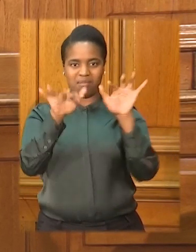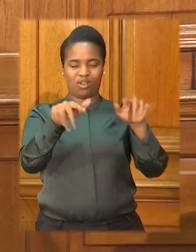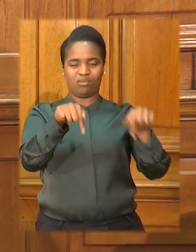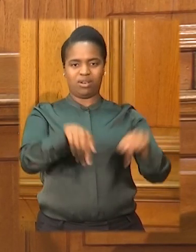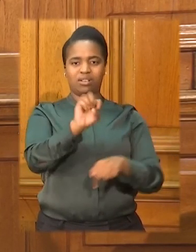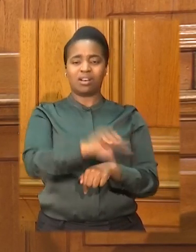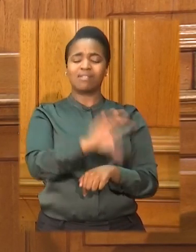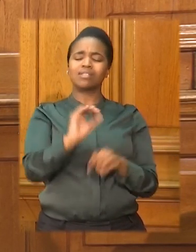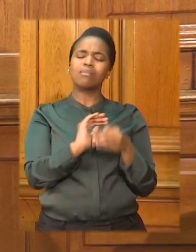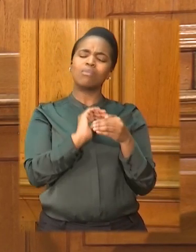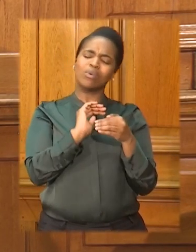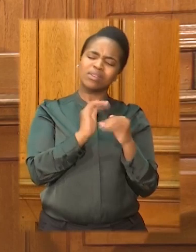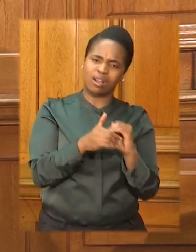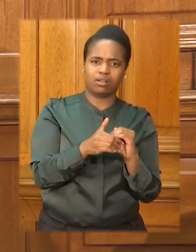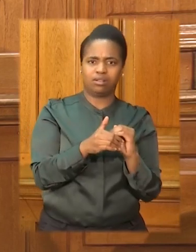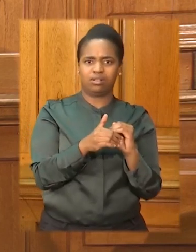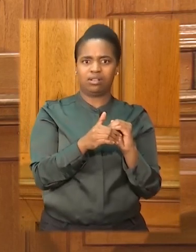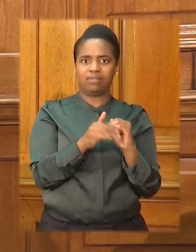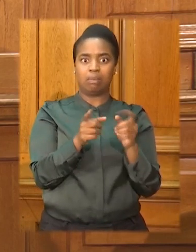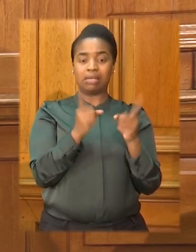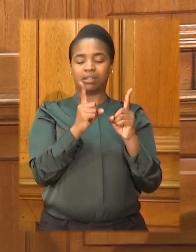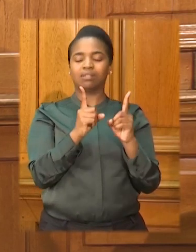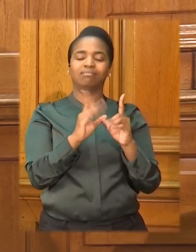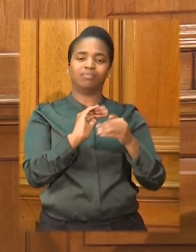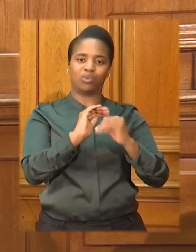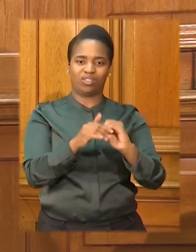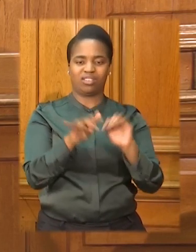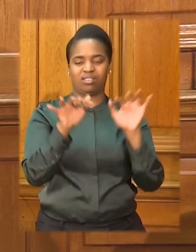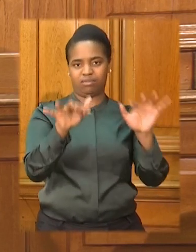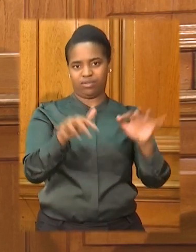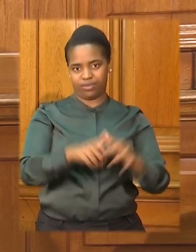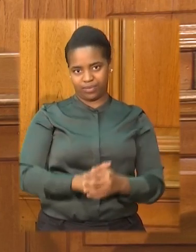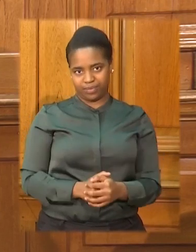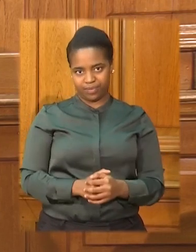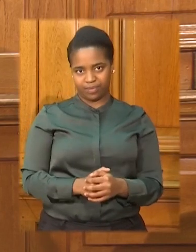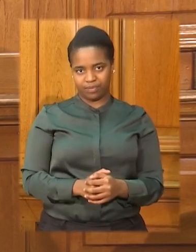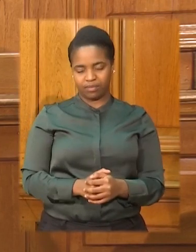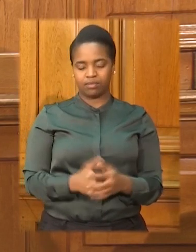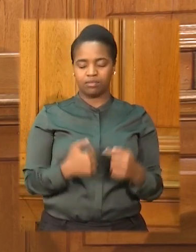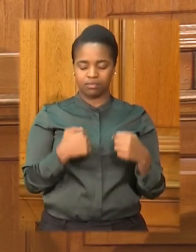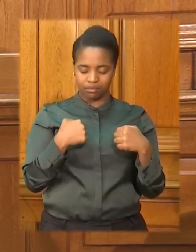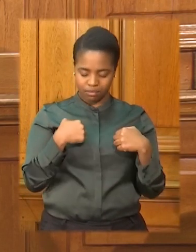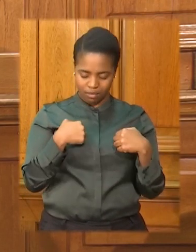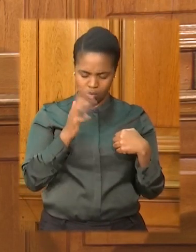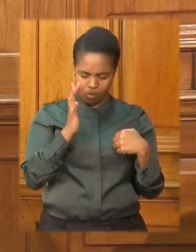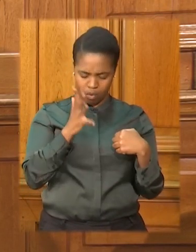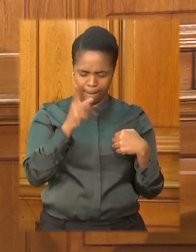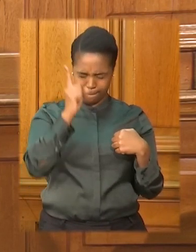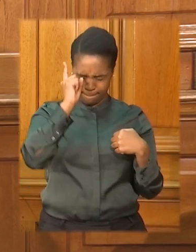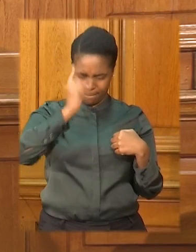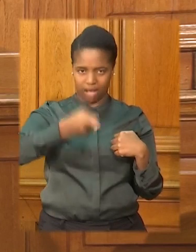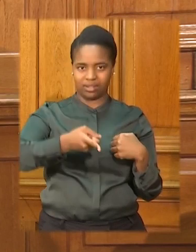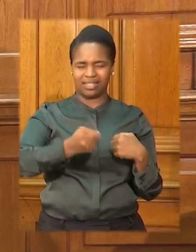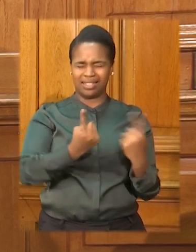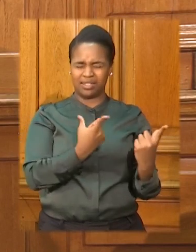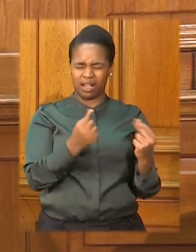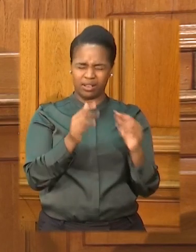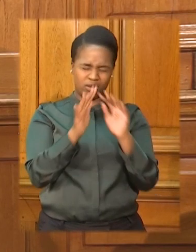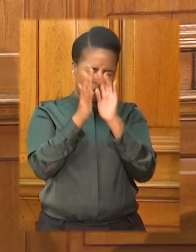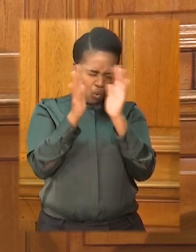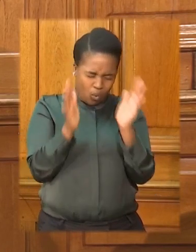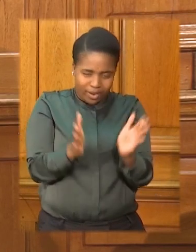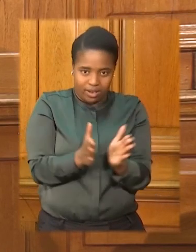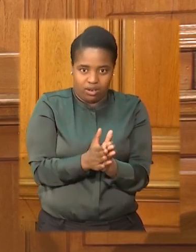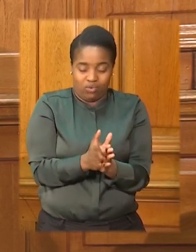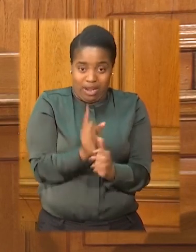and protect them from harm. We will and we must do whatever it